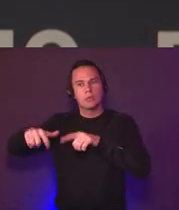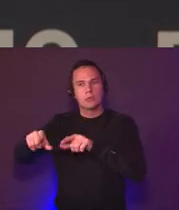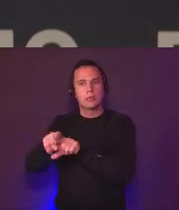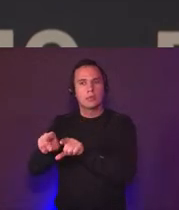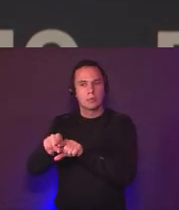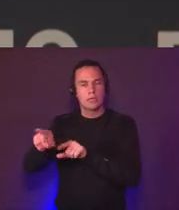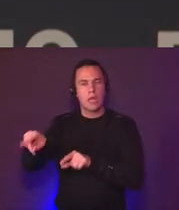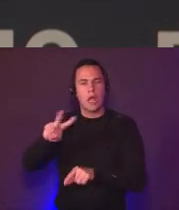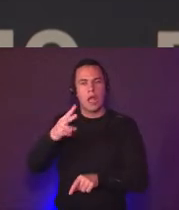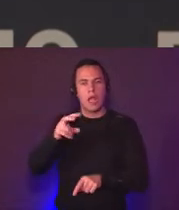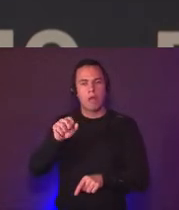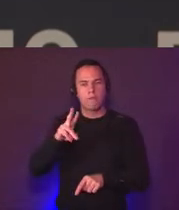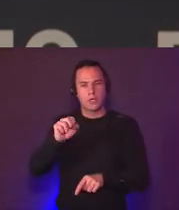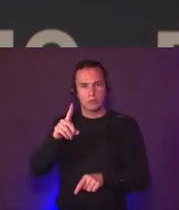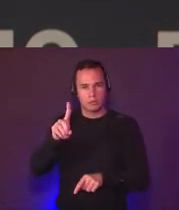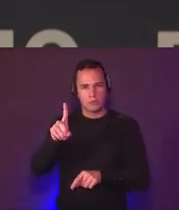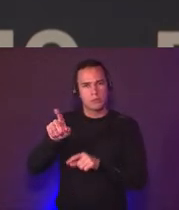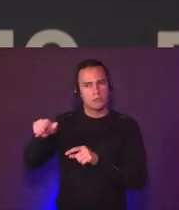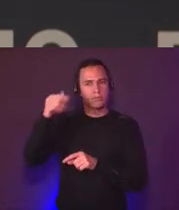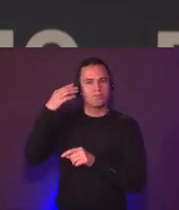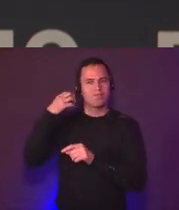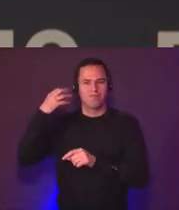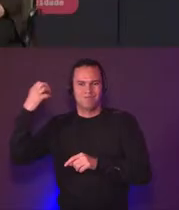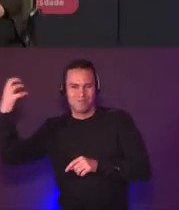a big impact on me.